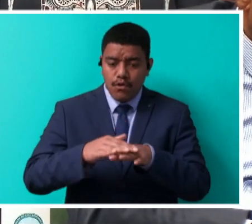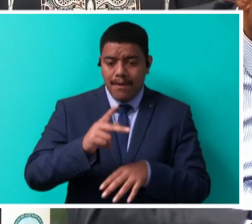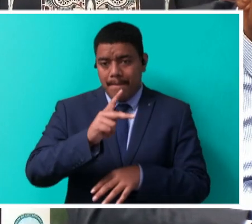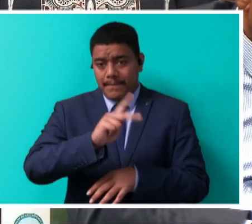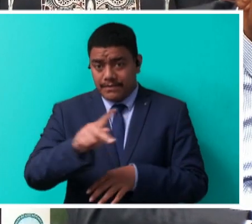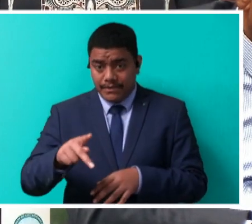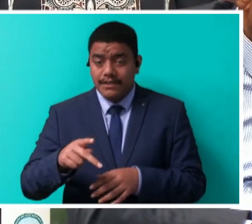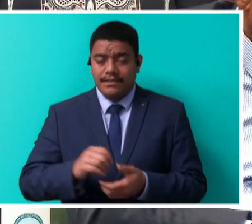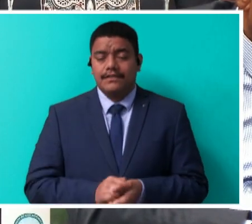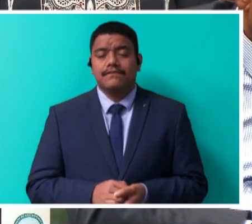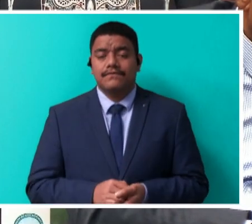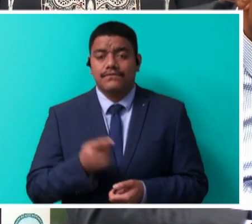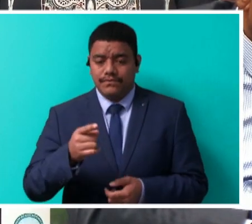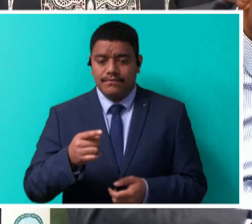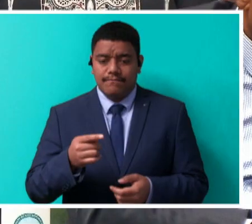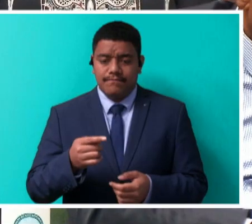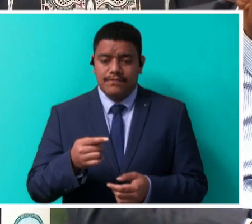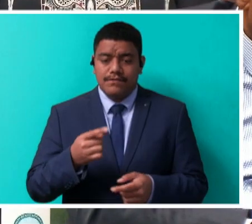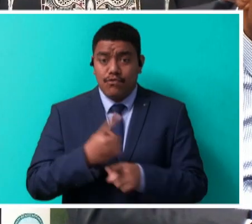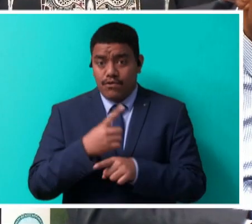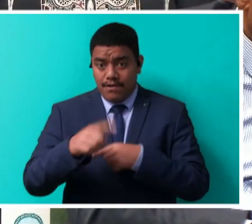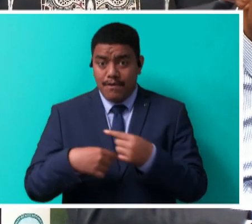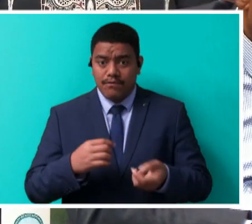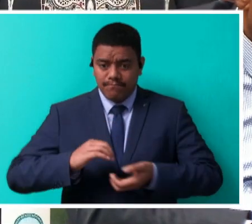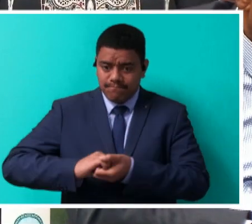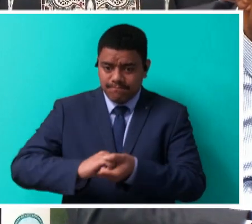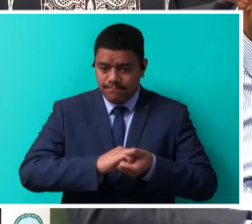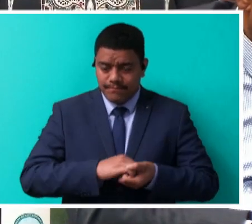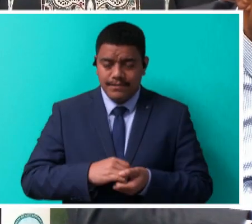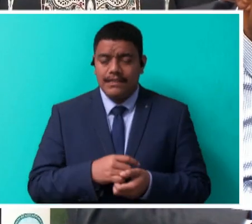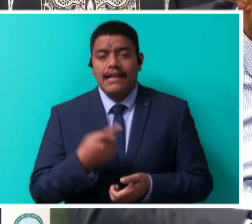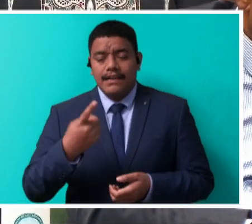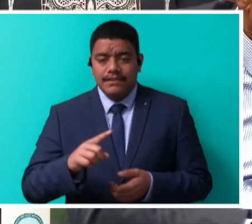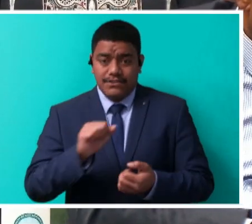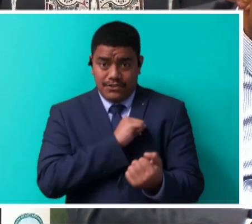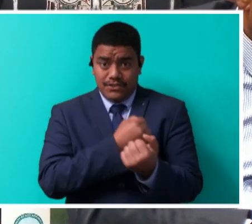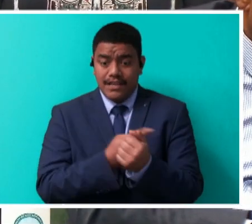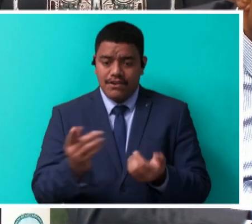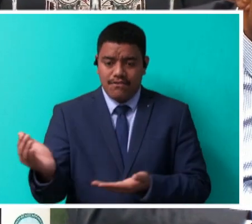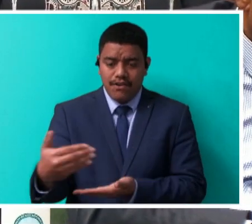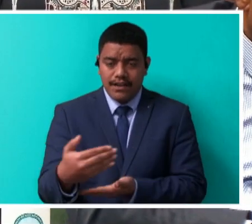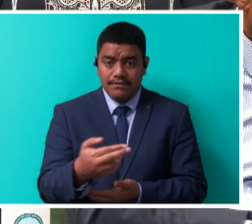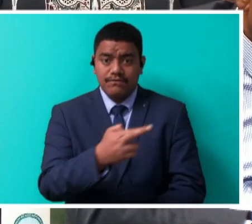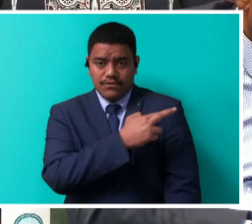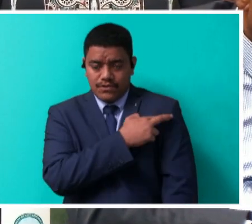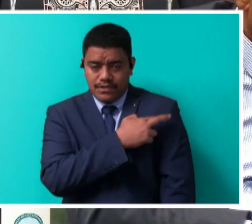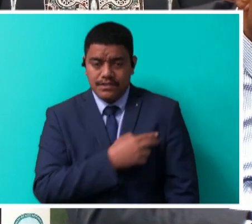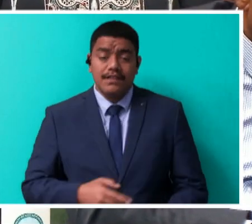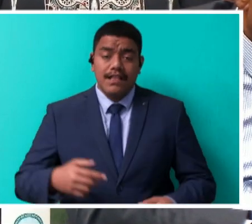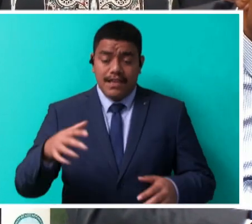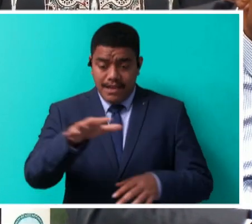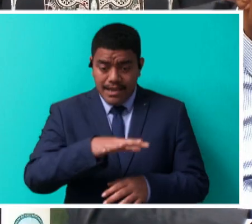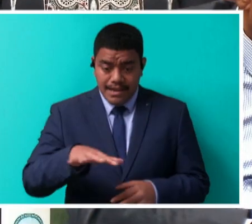continent, which emphasizes regional cooperation, institutional strengthening, and collective security, areas in which